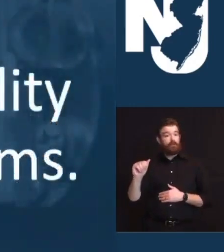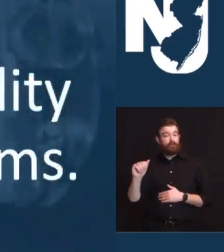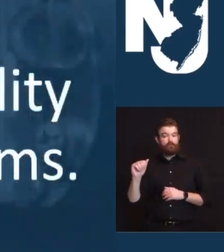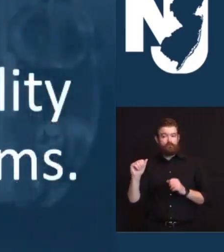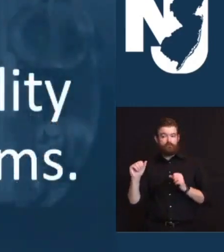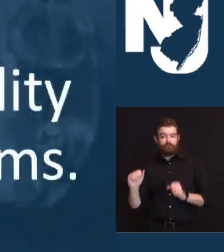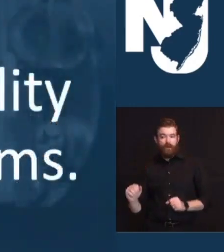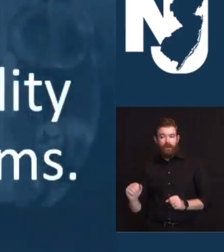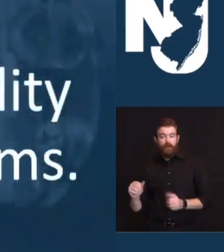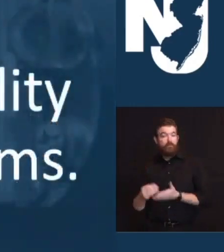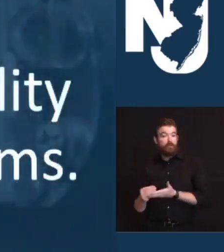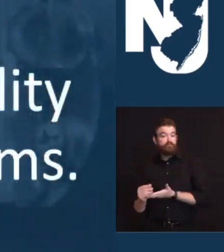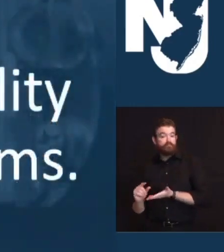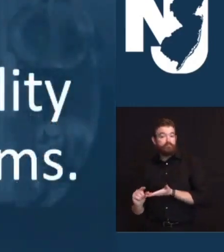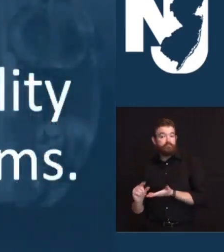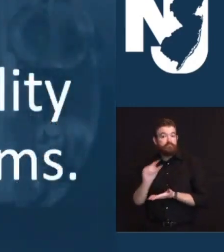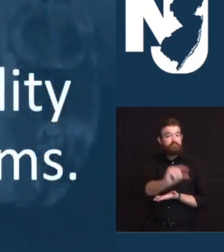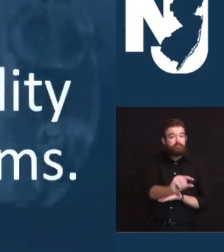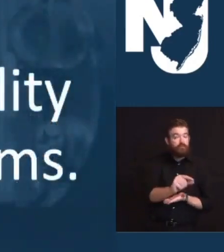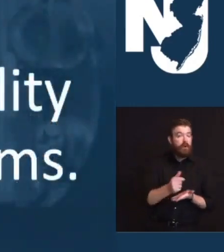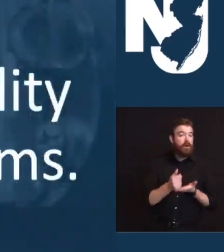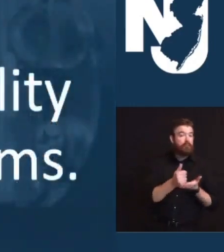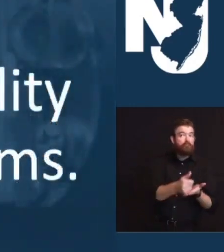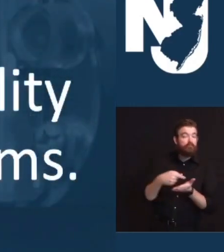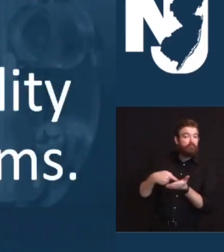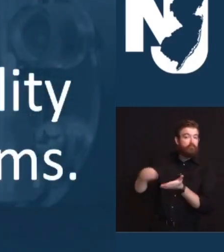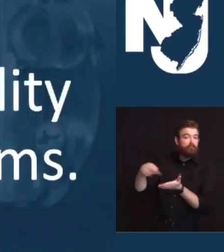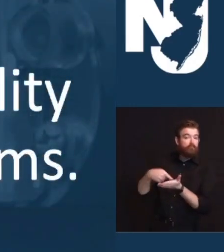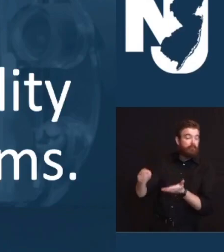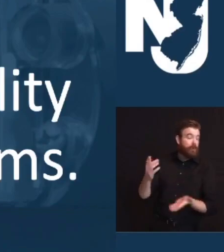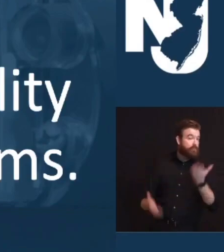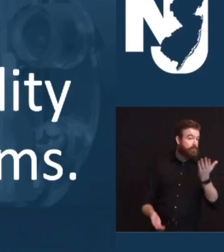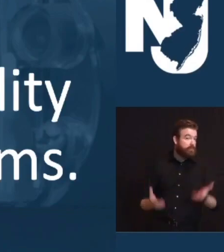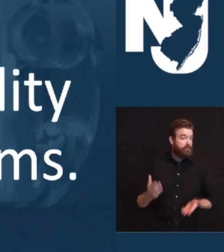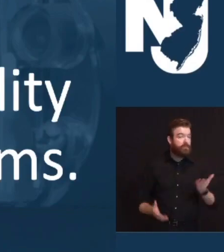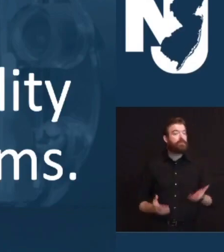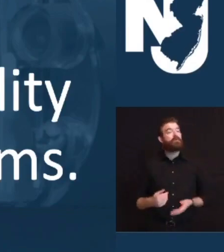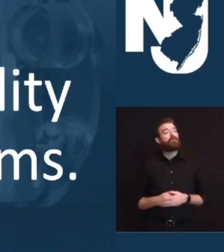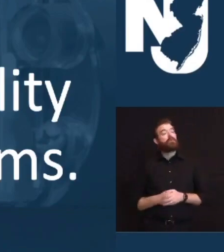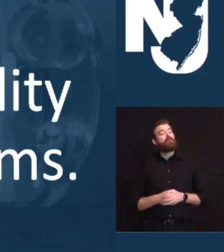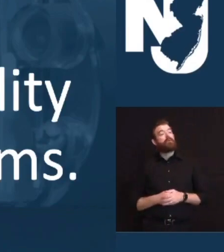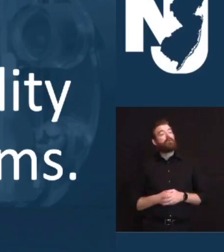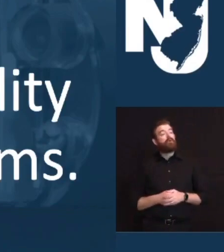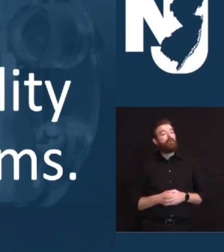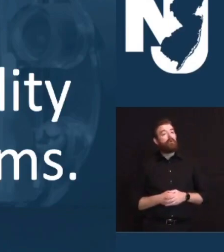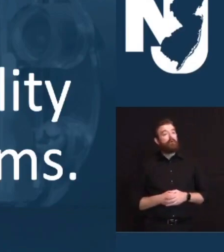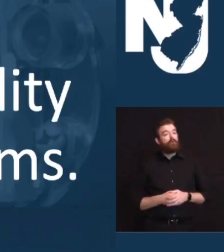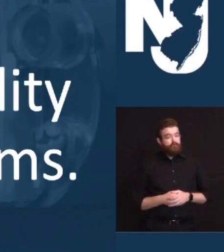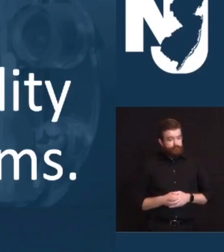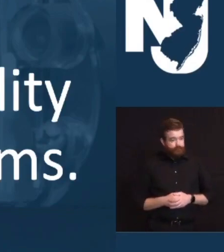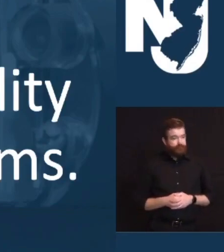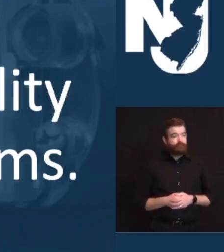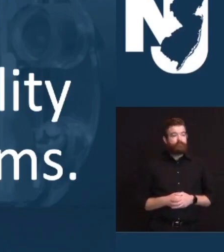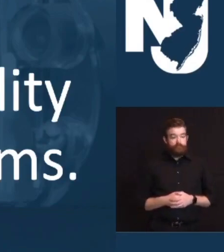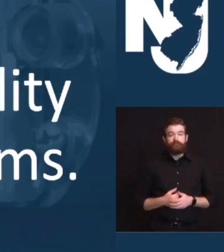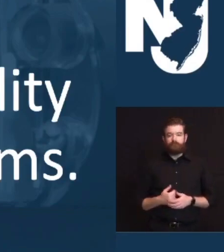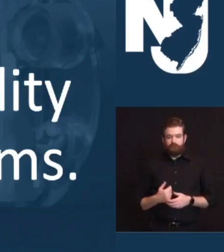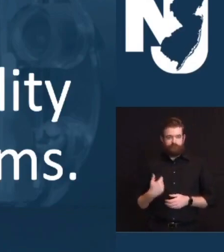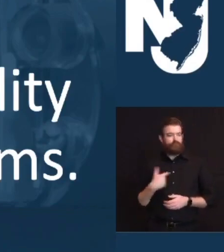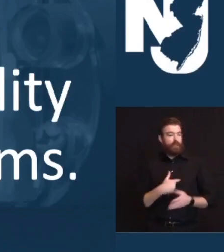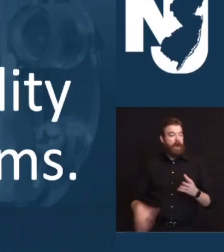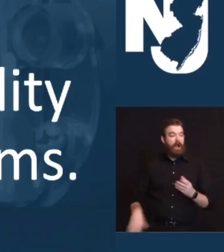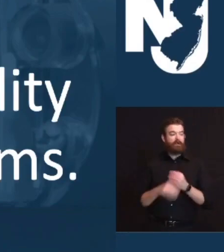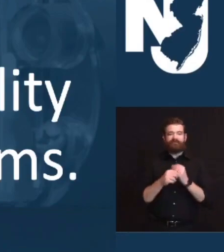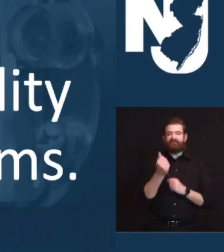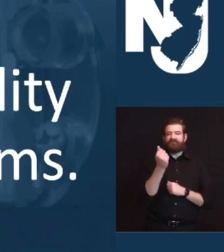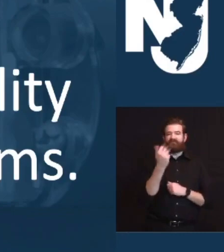vein, we are also proud to announce an additional $15 million in utility assistance under the programs currently run by